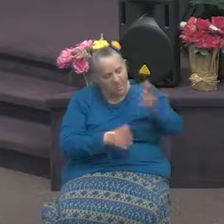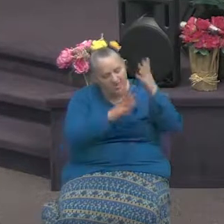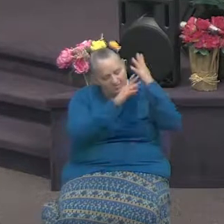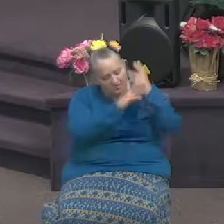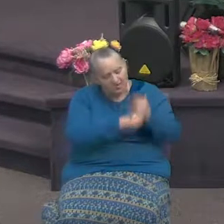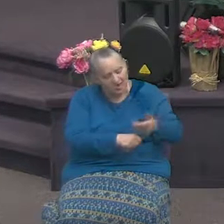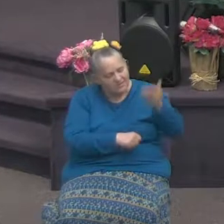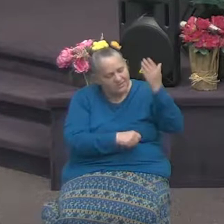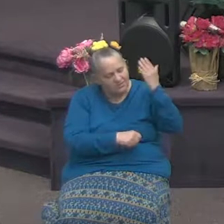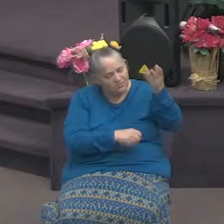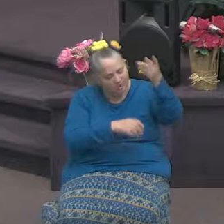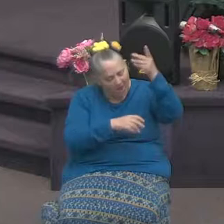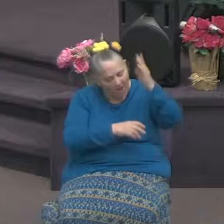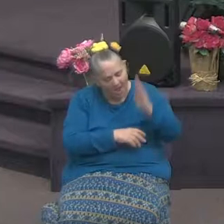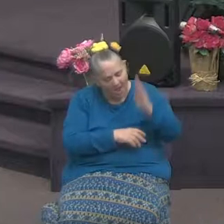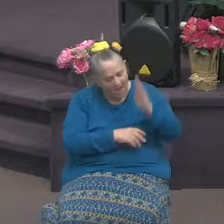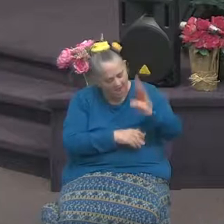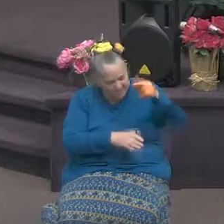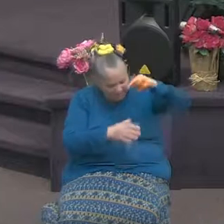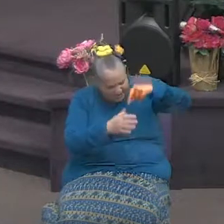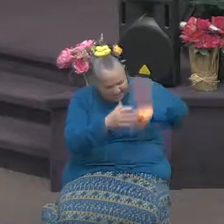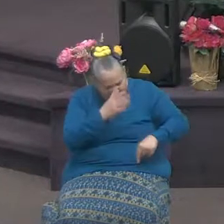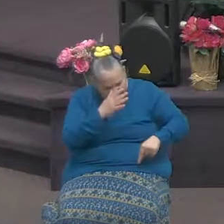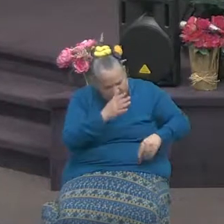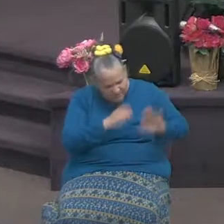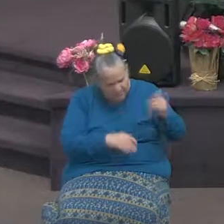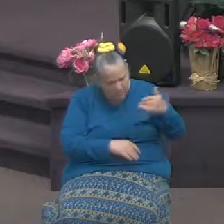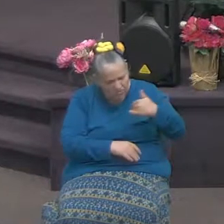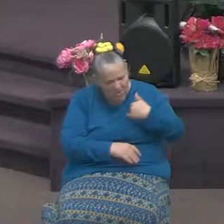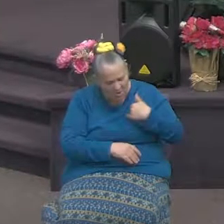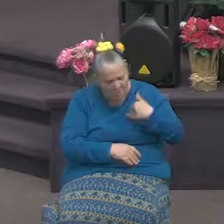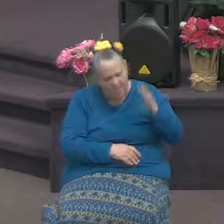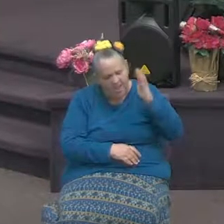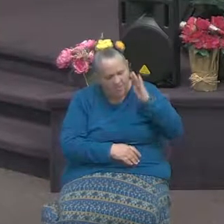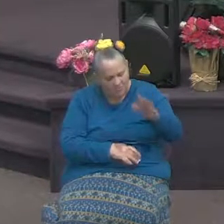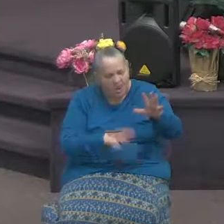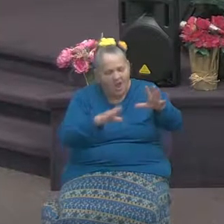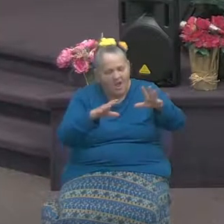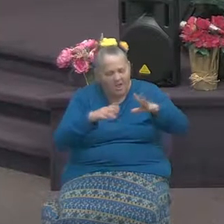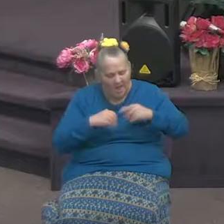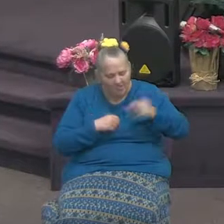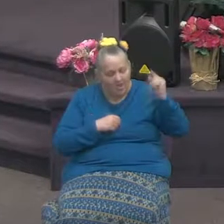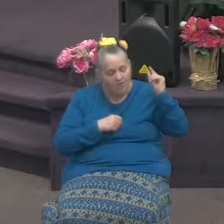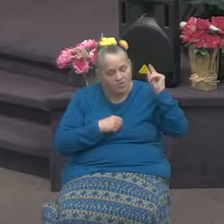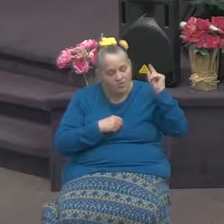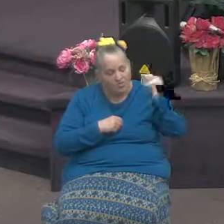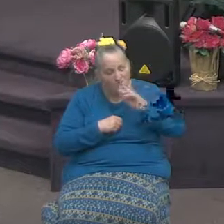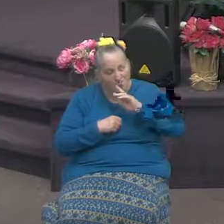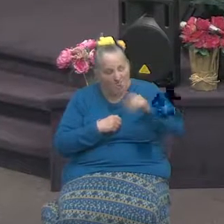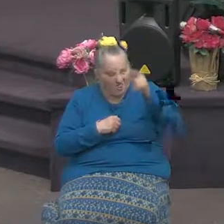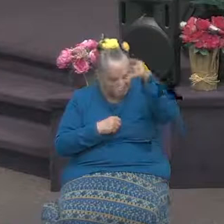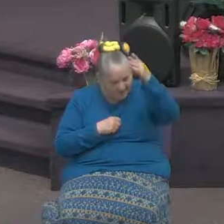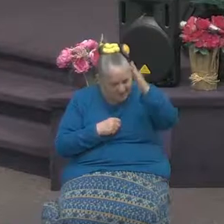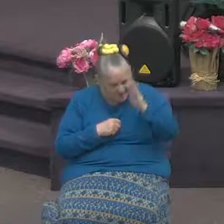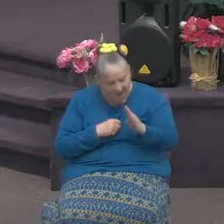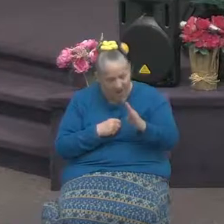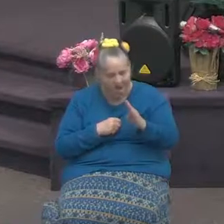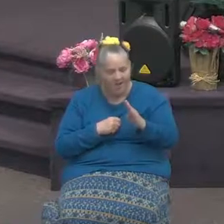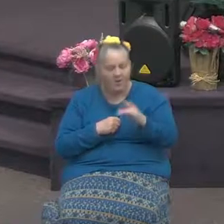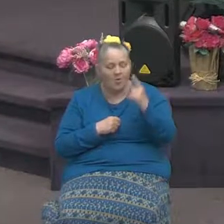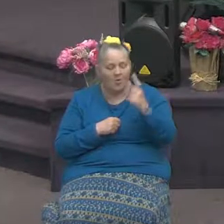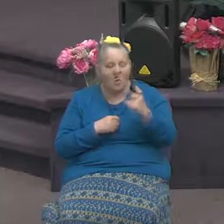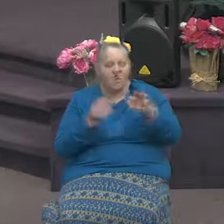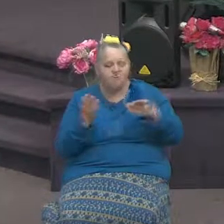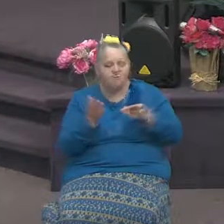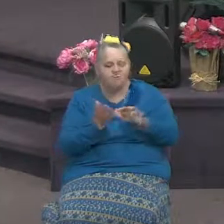you, God, trust you from the depths of their souls, and that they might claim that you are the God, you are the one